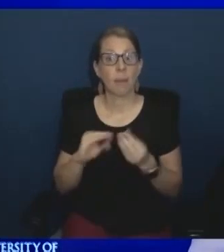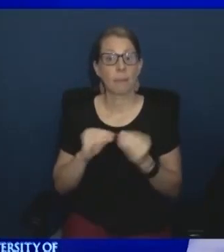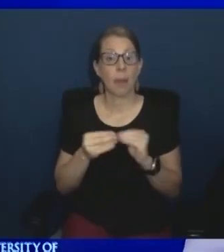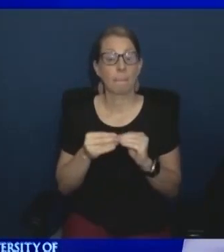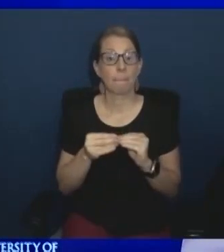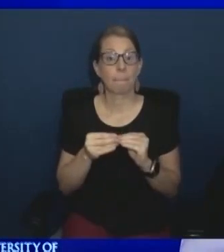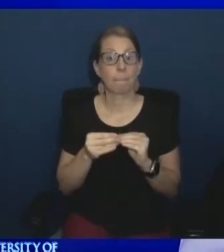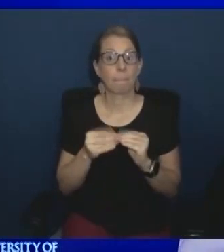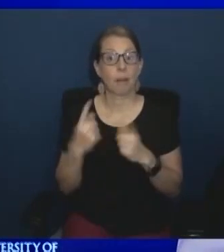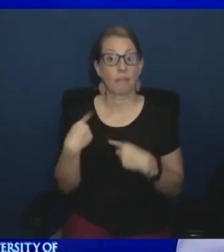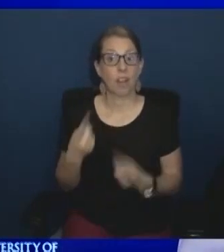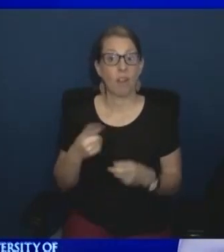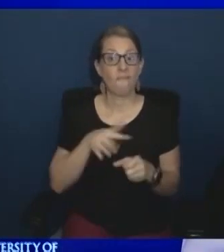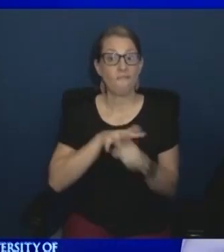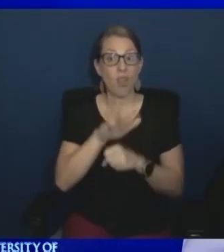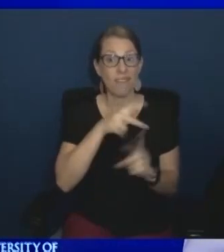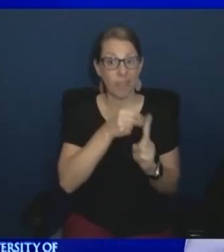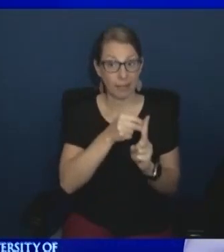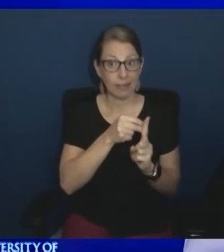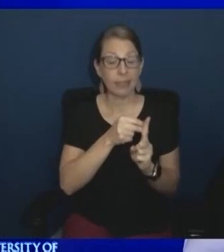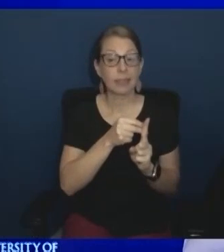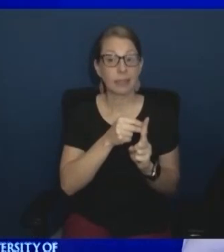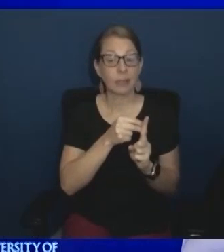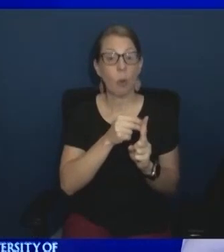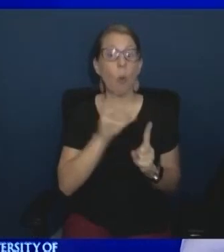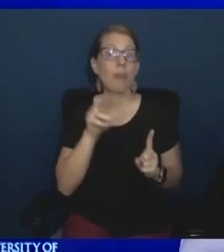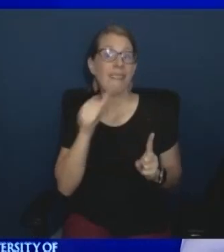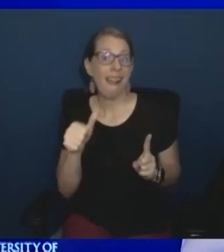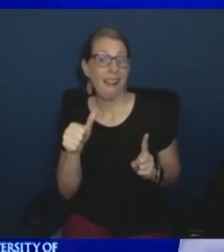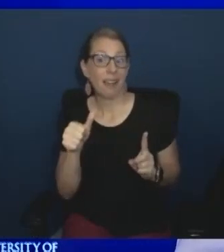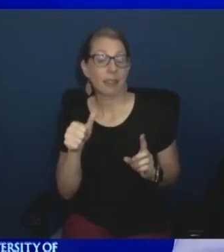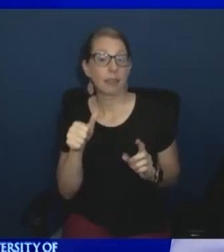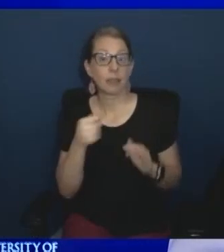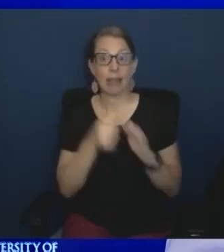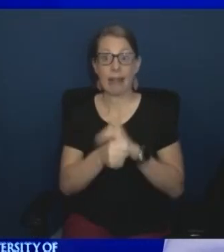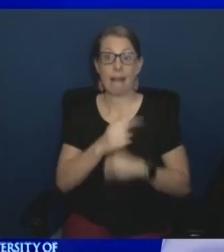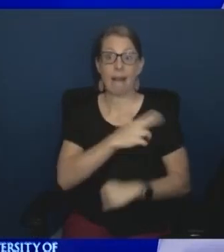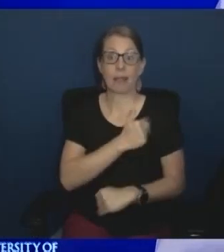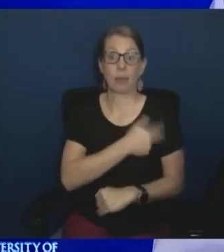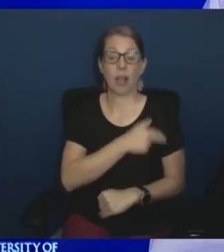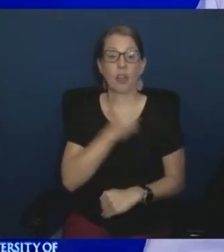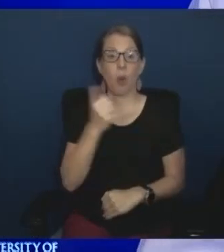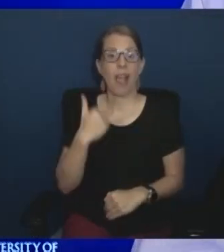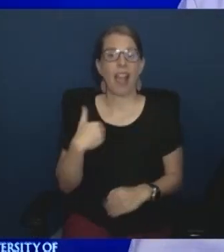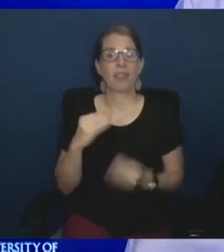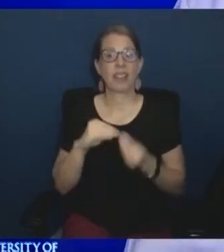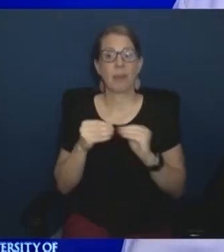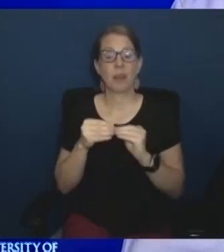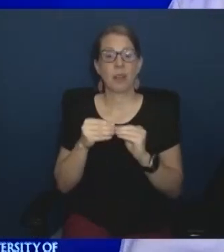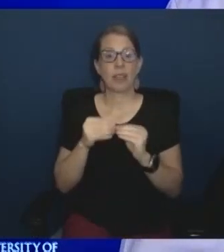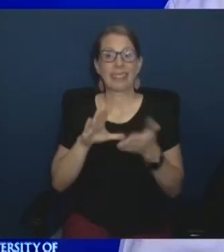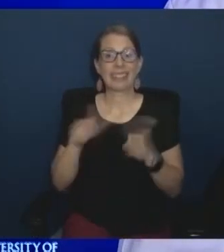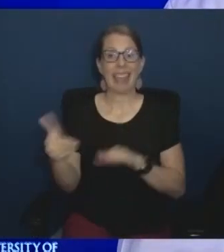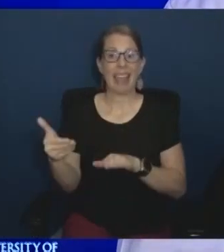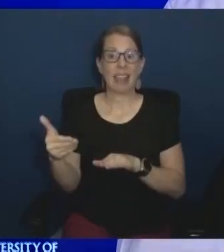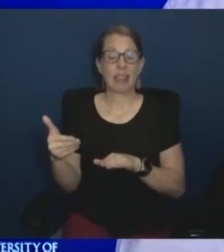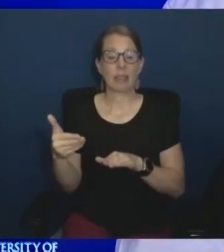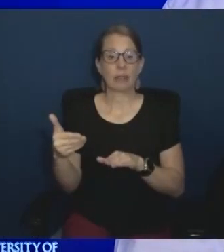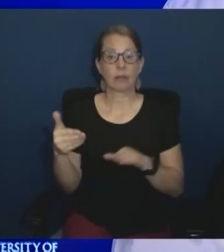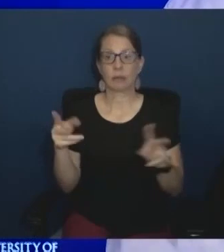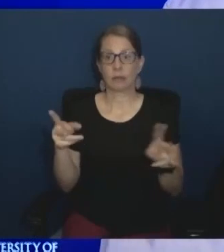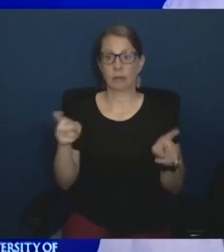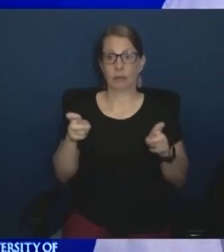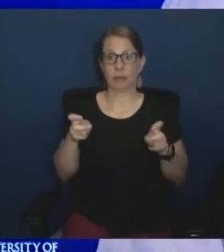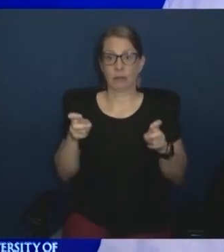as fully vaccinated or not in the hospital. I just don't have the numbers of were those deaths, were those people vaccinated.